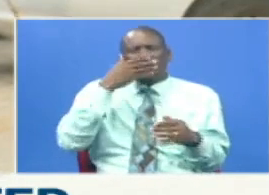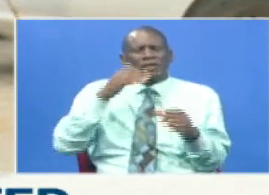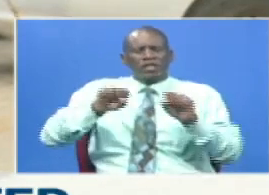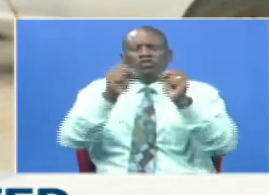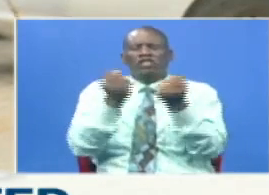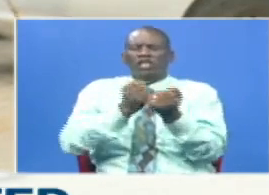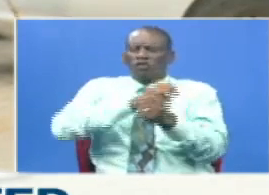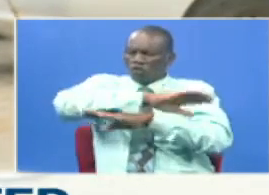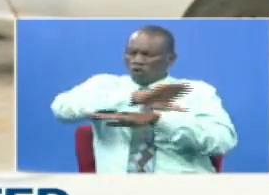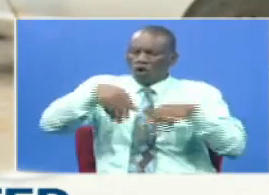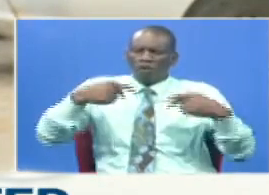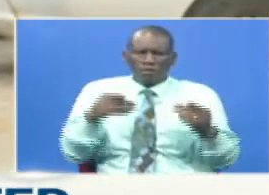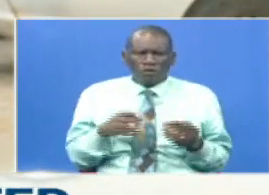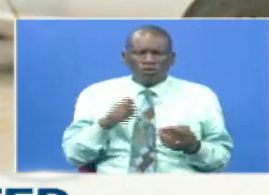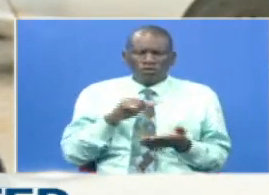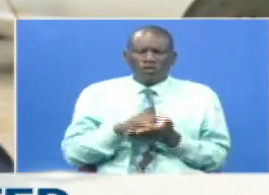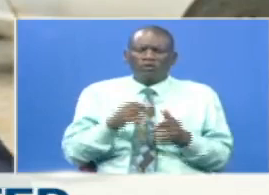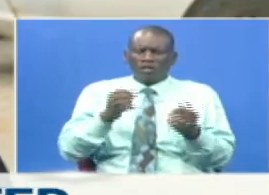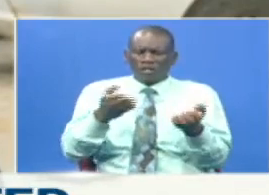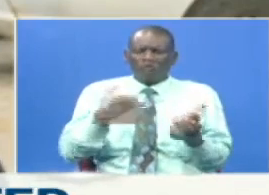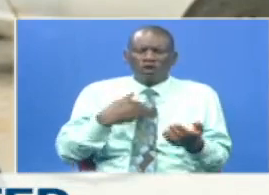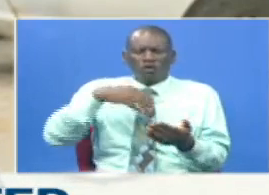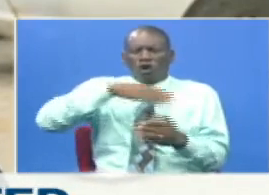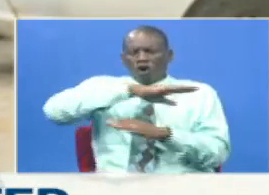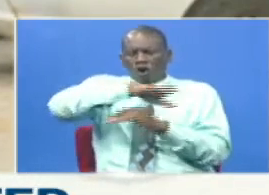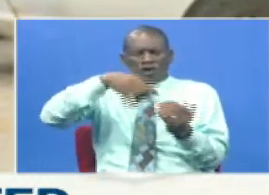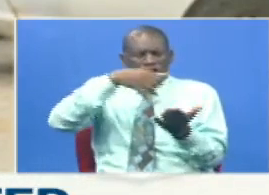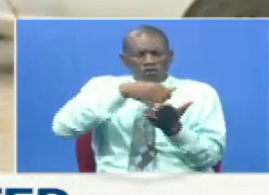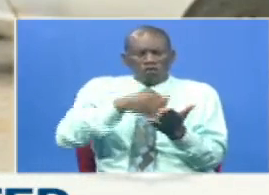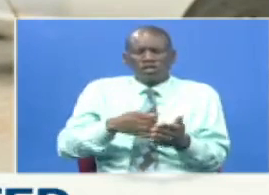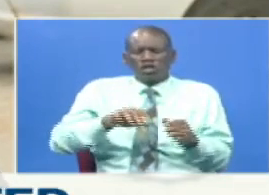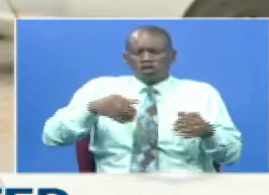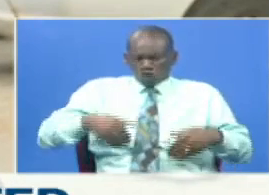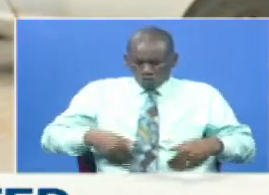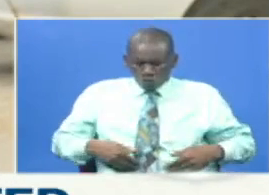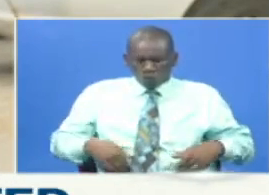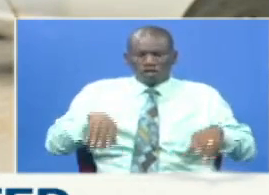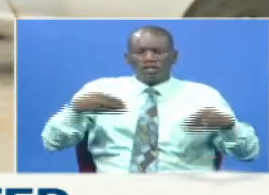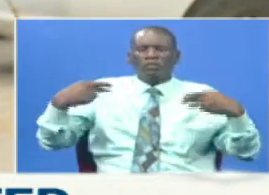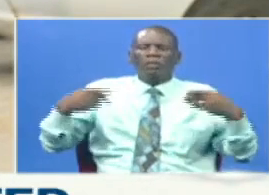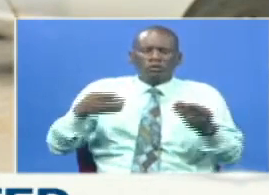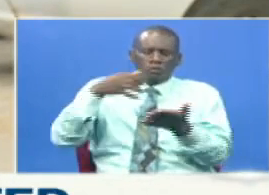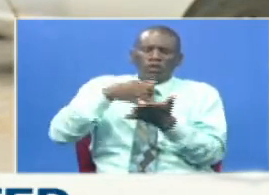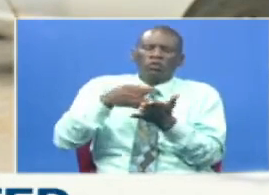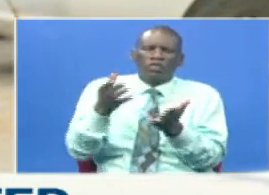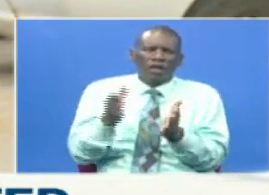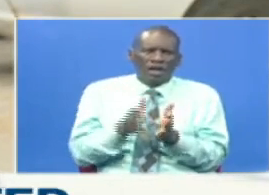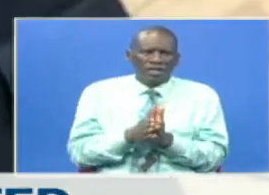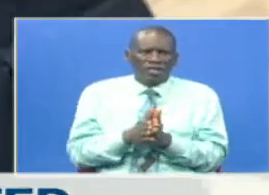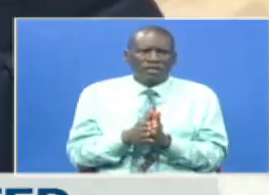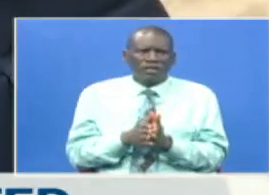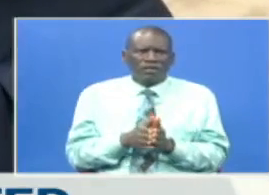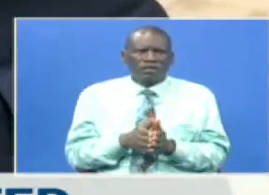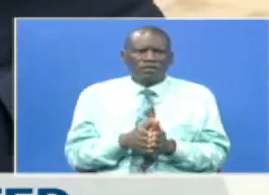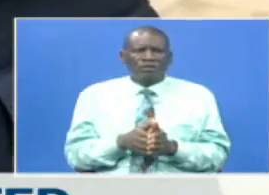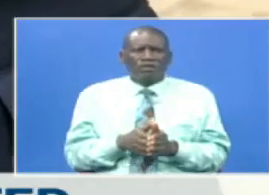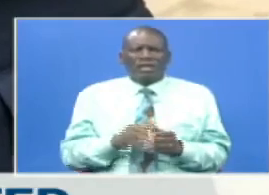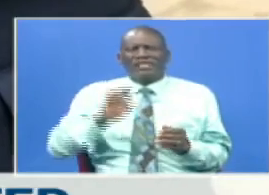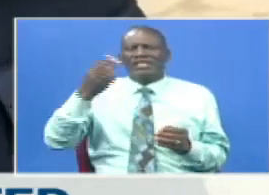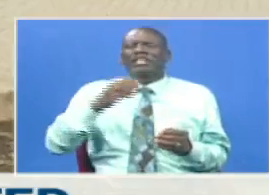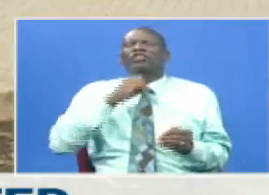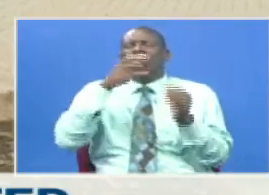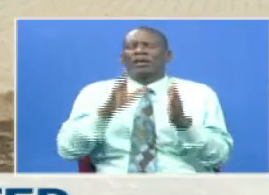of us, so that we have all inclusive people, including youths, people with disabilities, different ethnic groups, and among others. A second